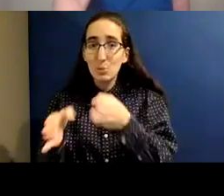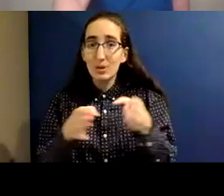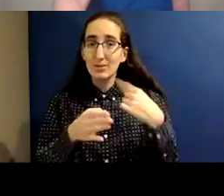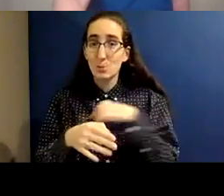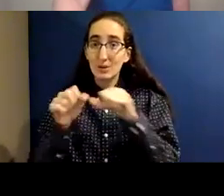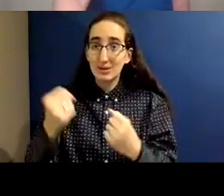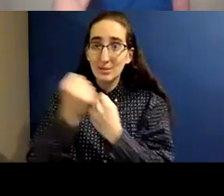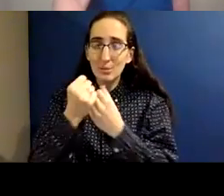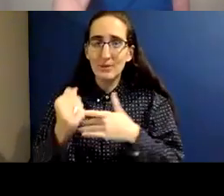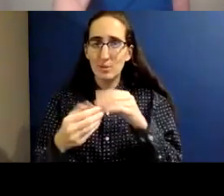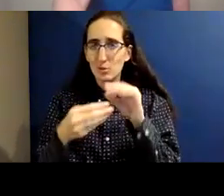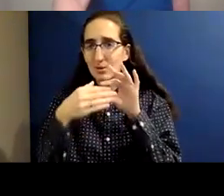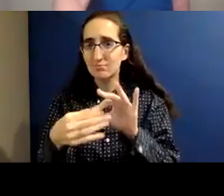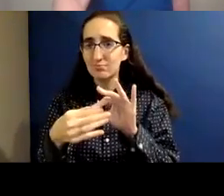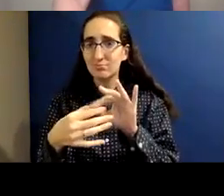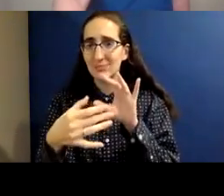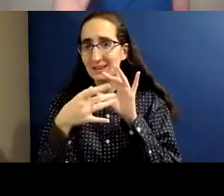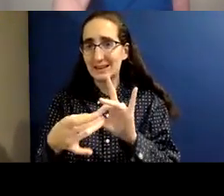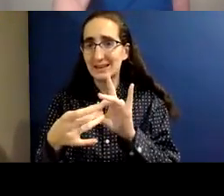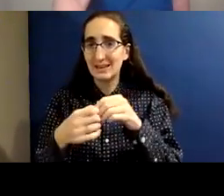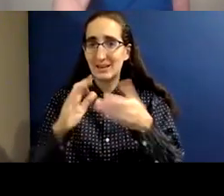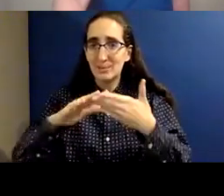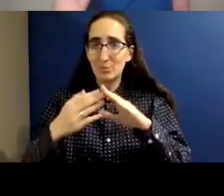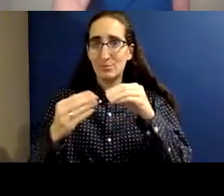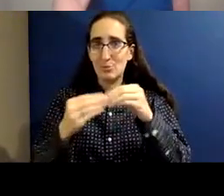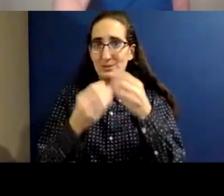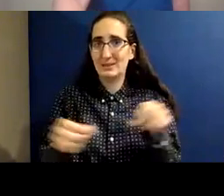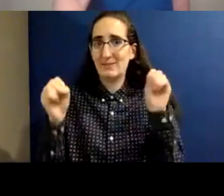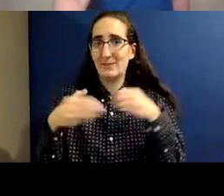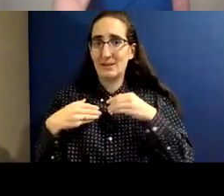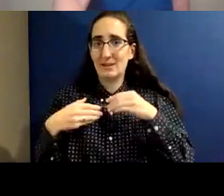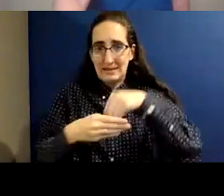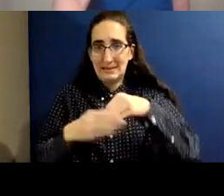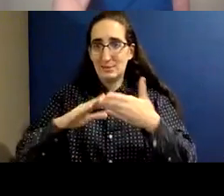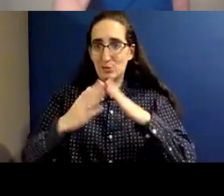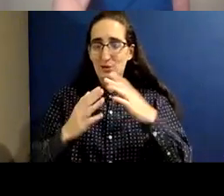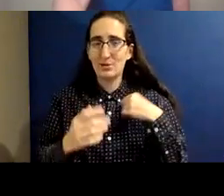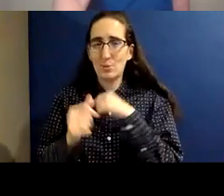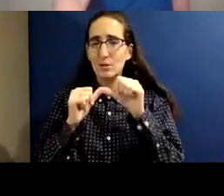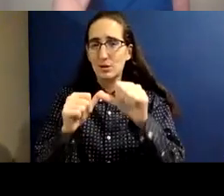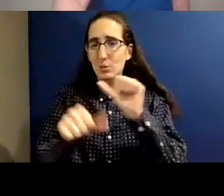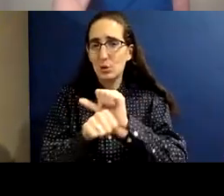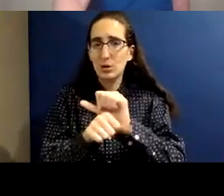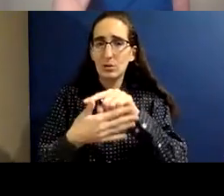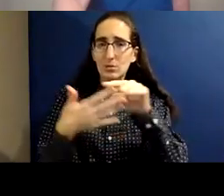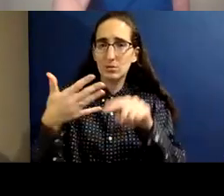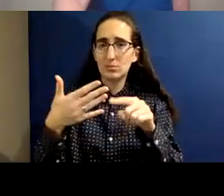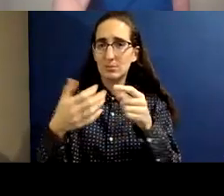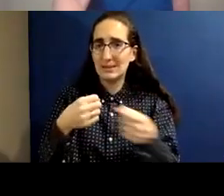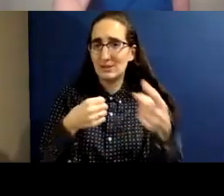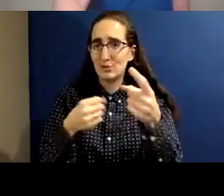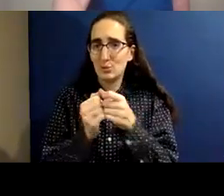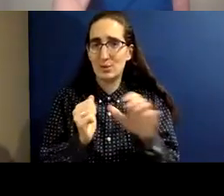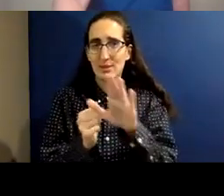more connected in the community and more safe in the community. And we're going to be working on these over this next year with their